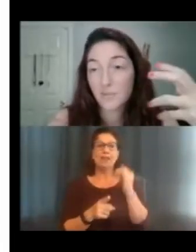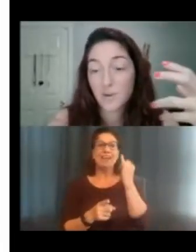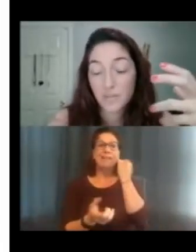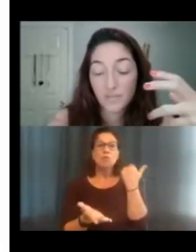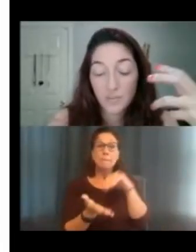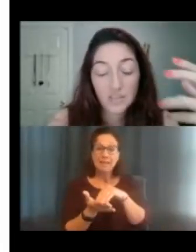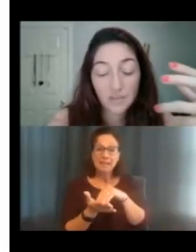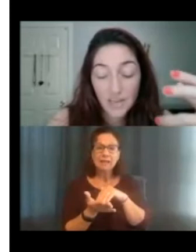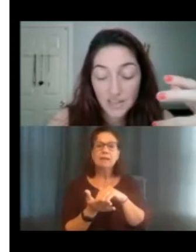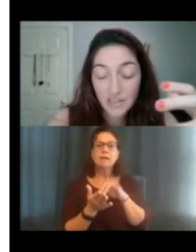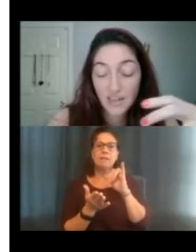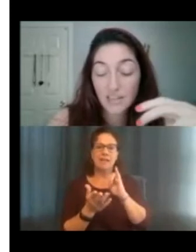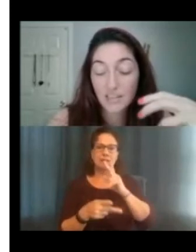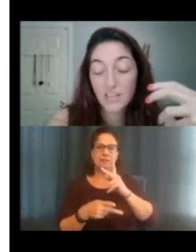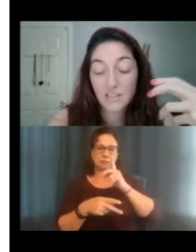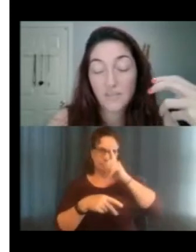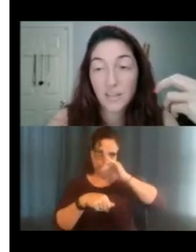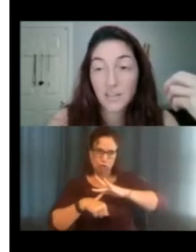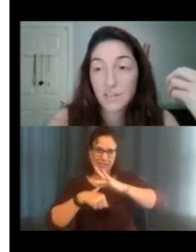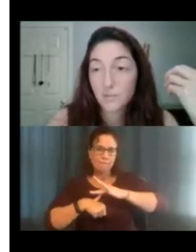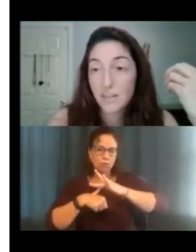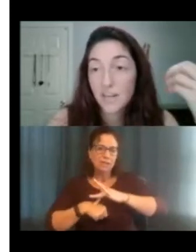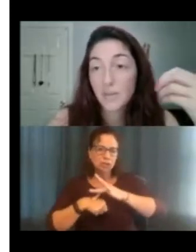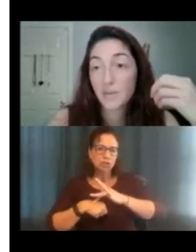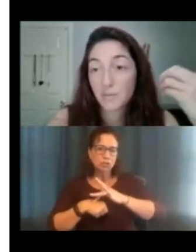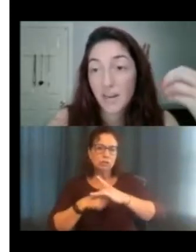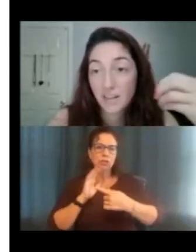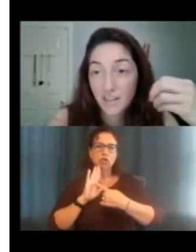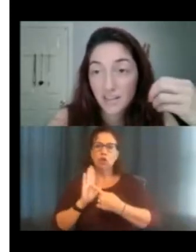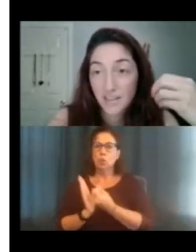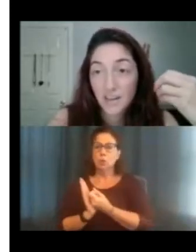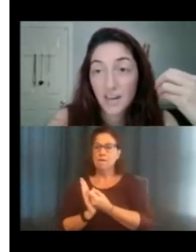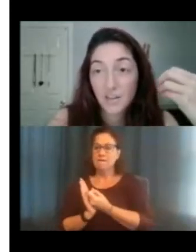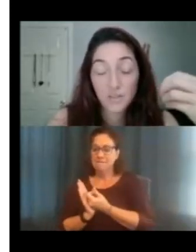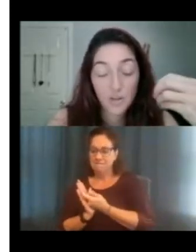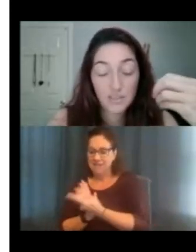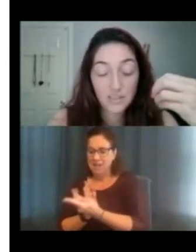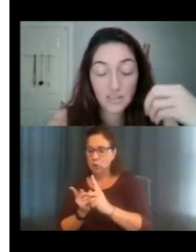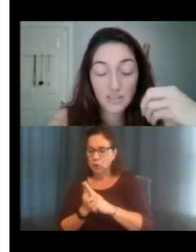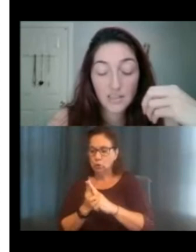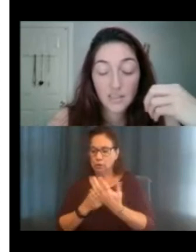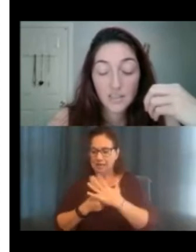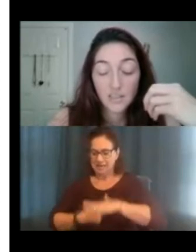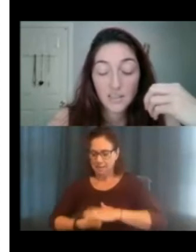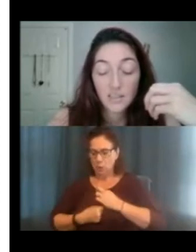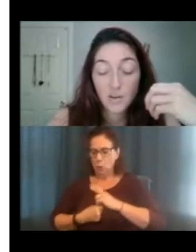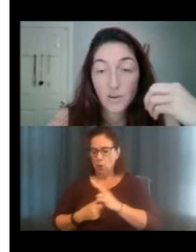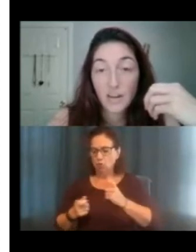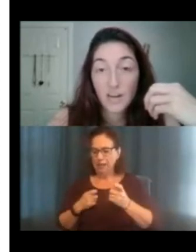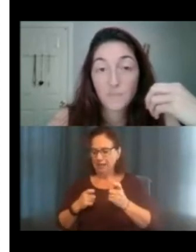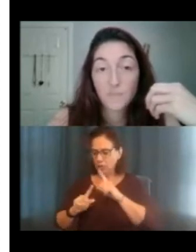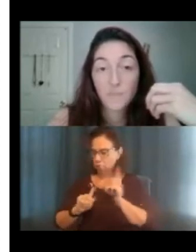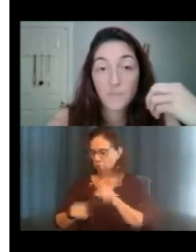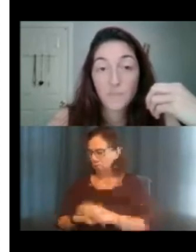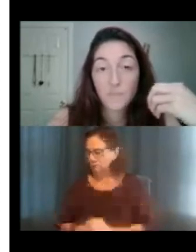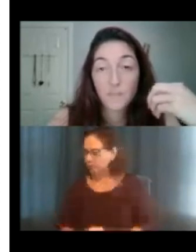themselves, this is a form of perseveration, and it suggests a failure to inhibit or to regulate your responses. So